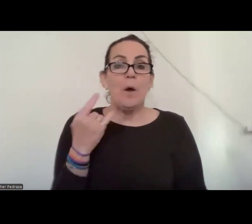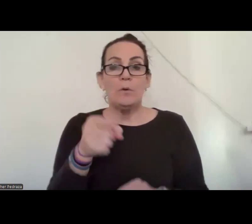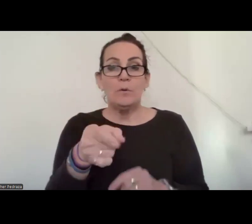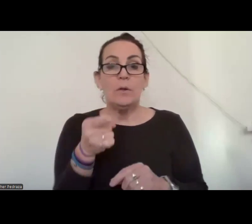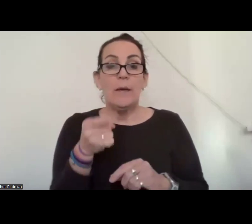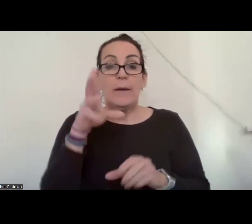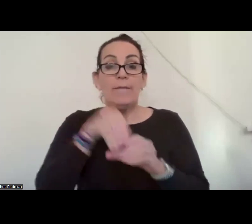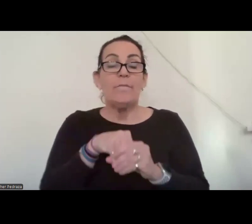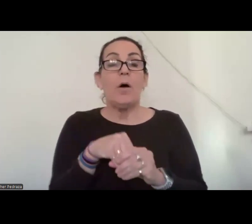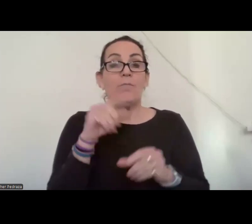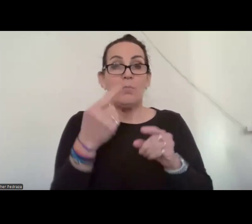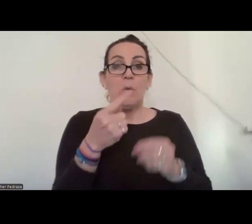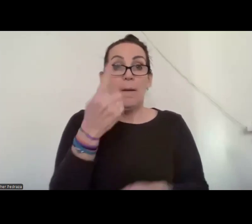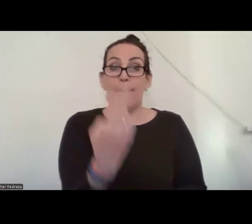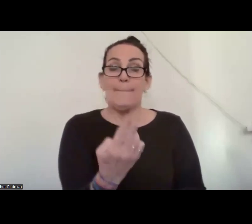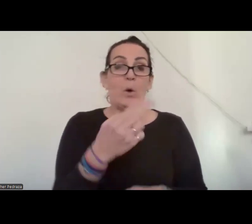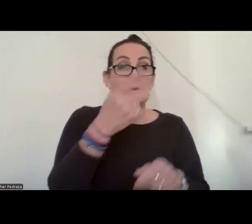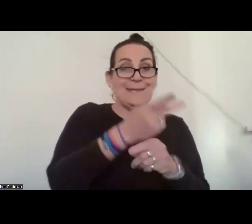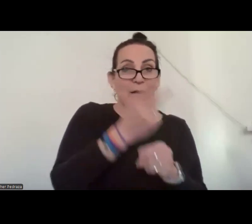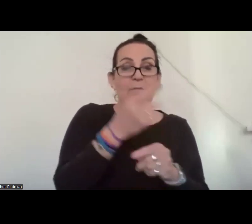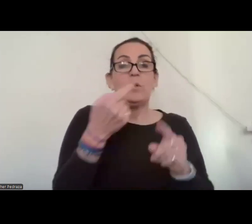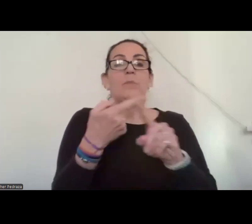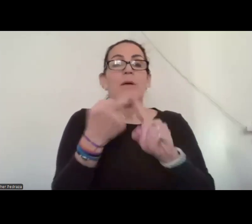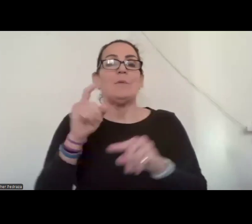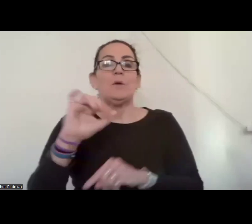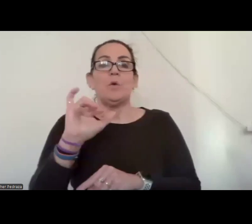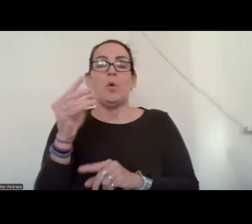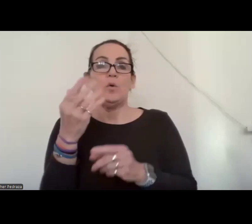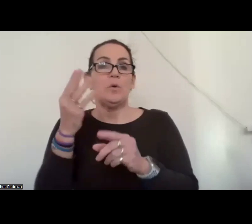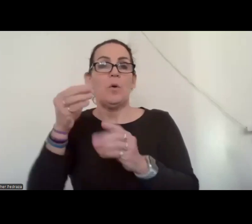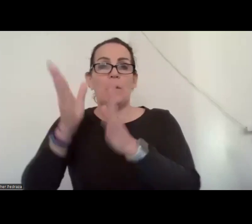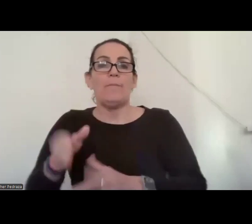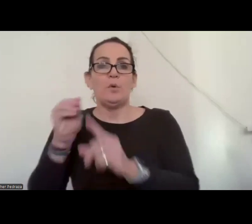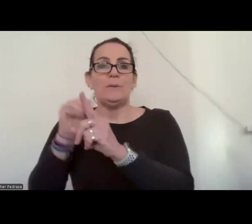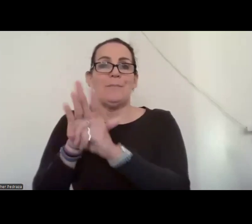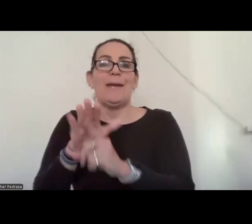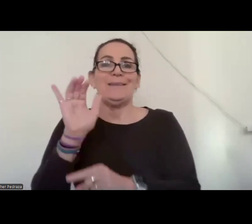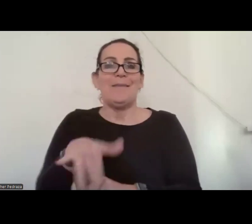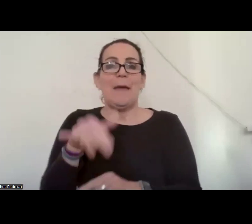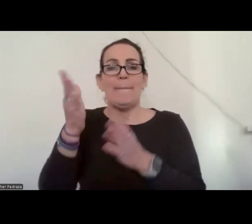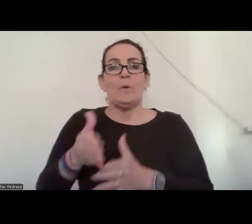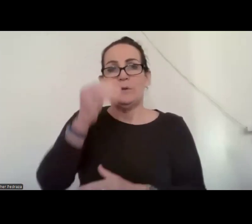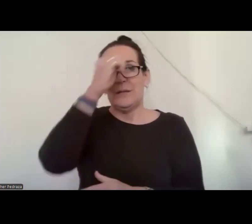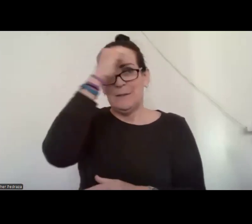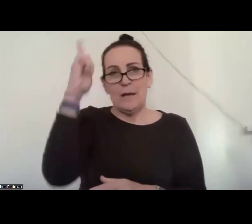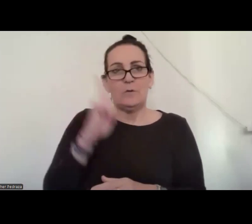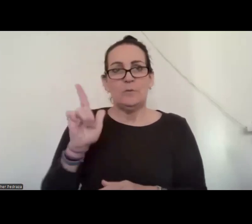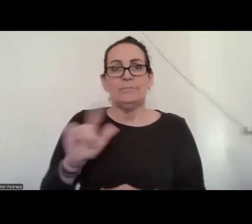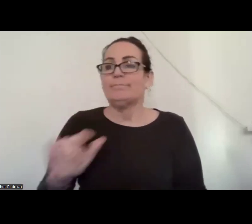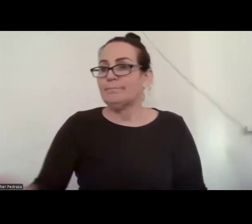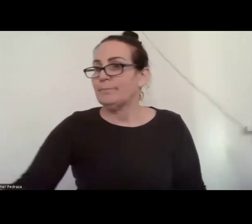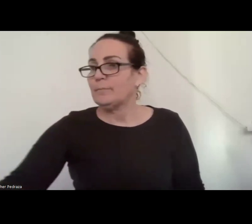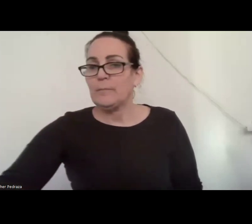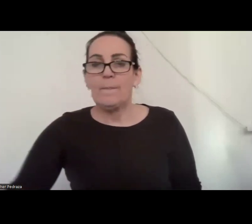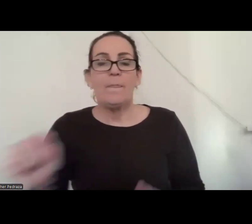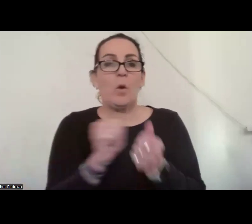the individual impacted by Alzheimer's or related dementia. So that's a really effective approach. But we thought, we need